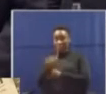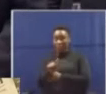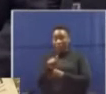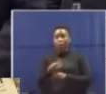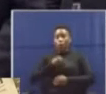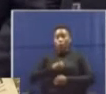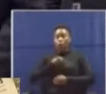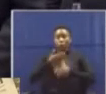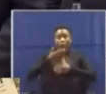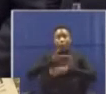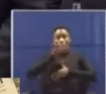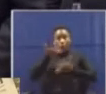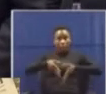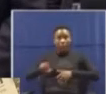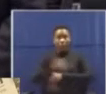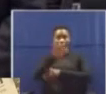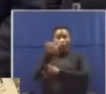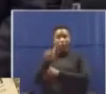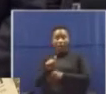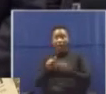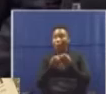in South Africa is at